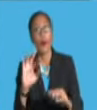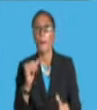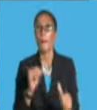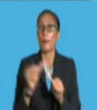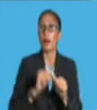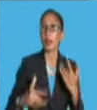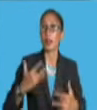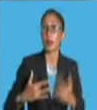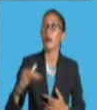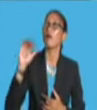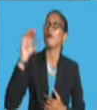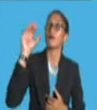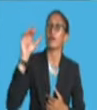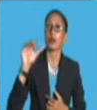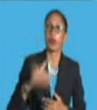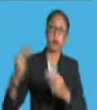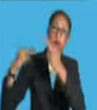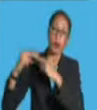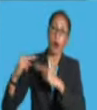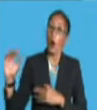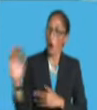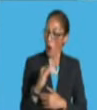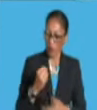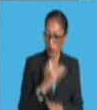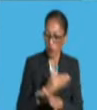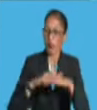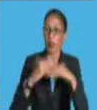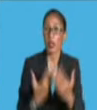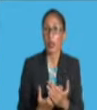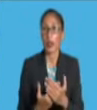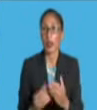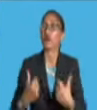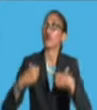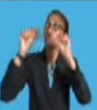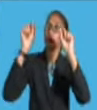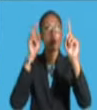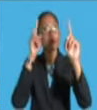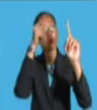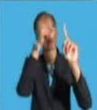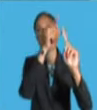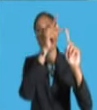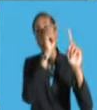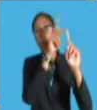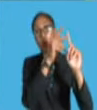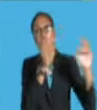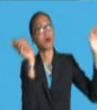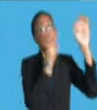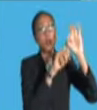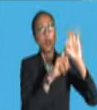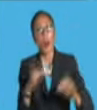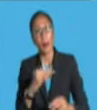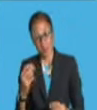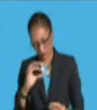them and their future generation. We will all have to work together in achieving the dream. We have to be selfless and look at the